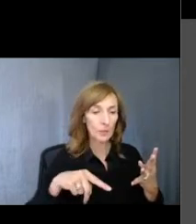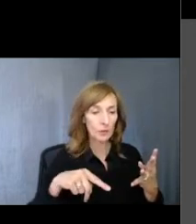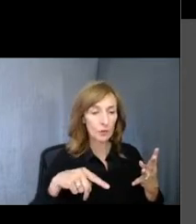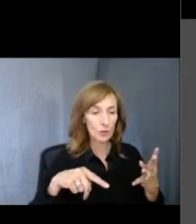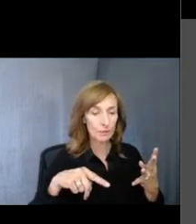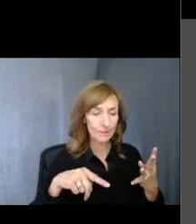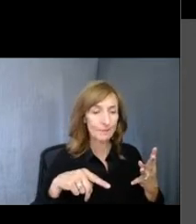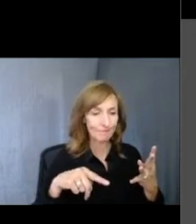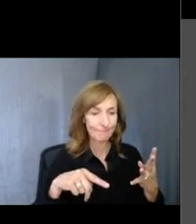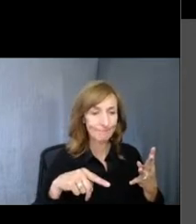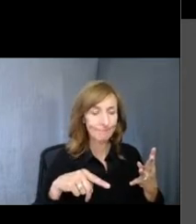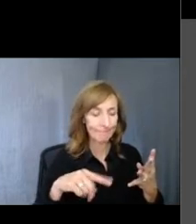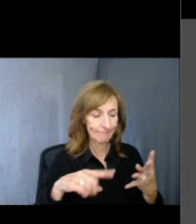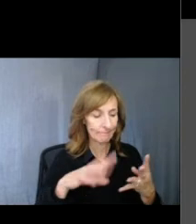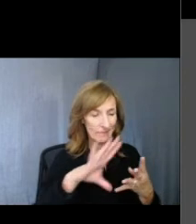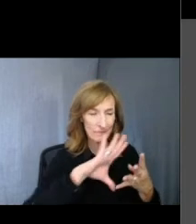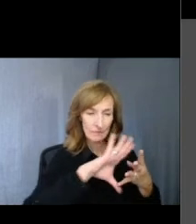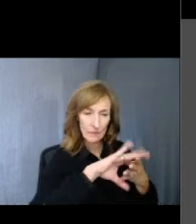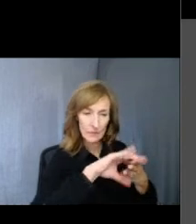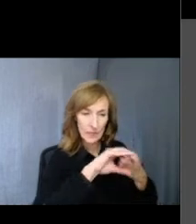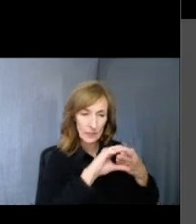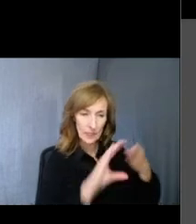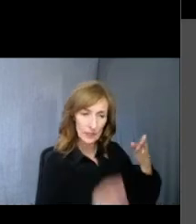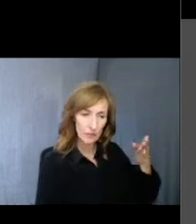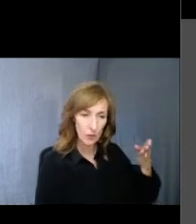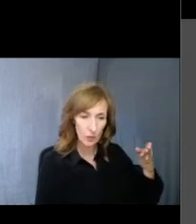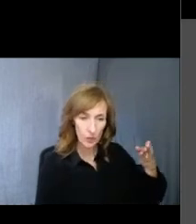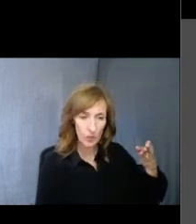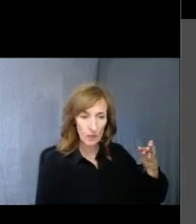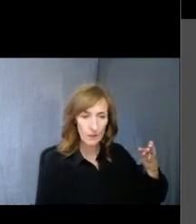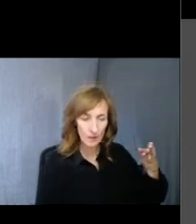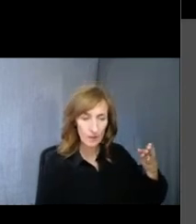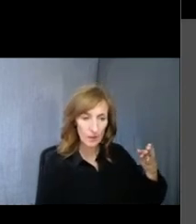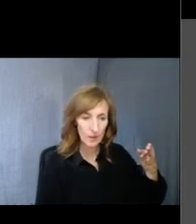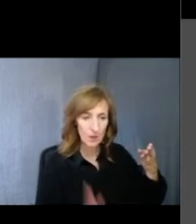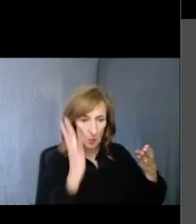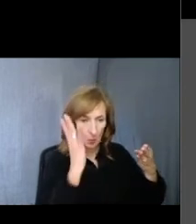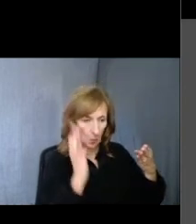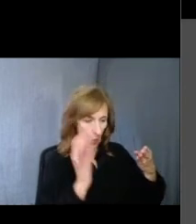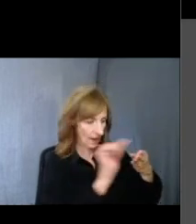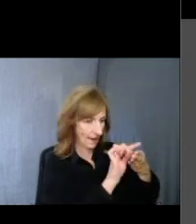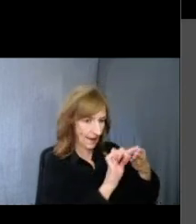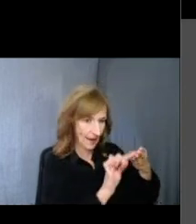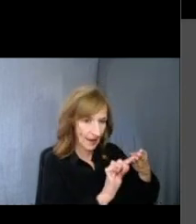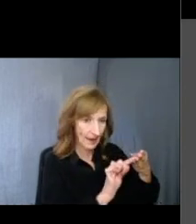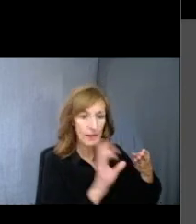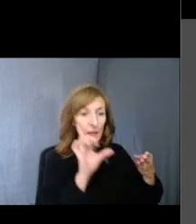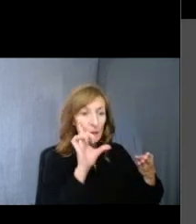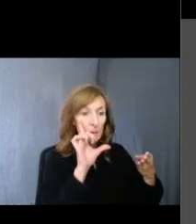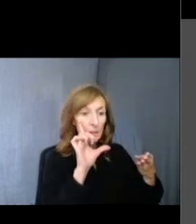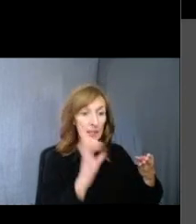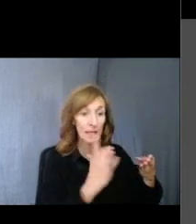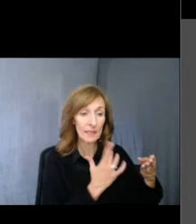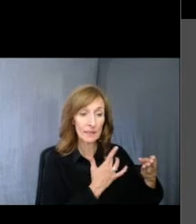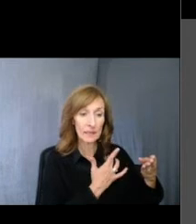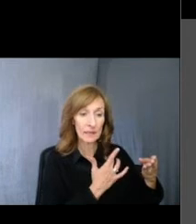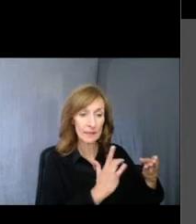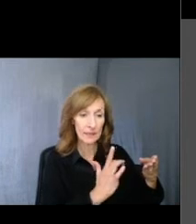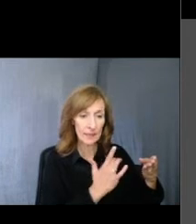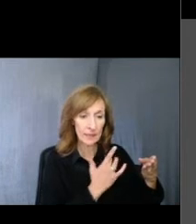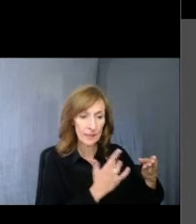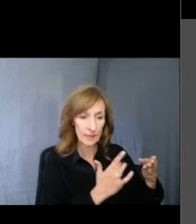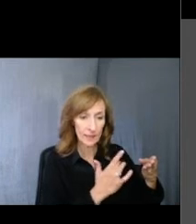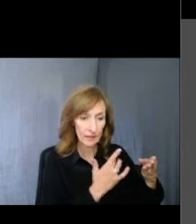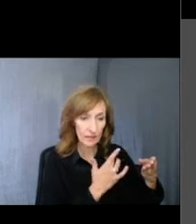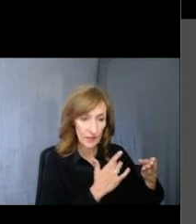these 4 parameters were chosen is because of their sensitivity in picking up